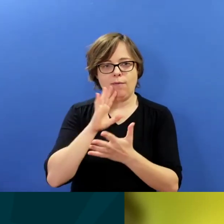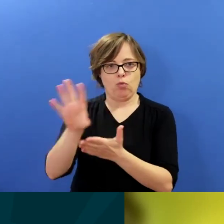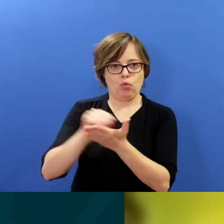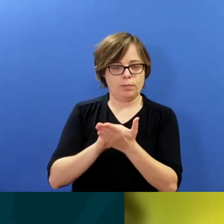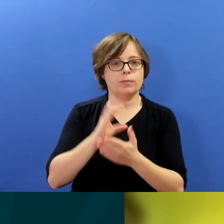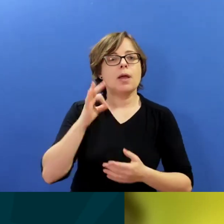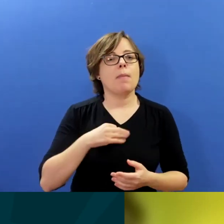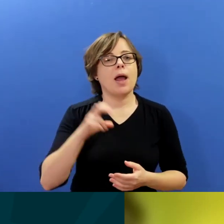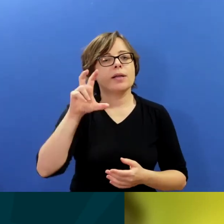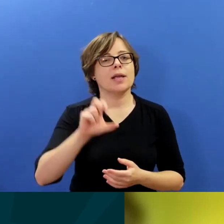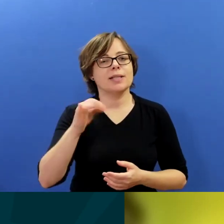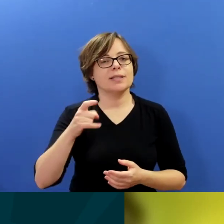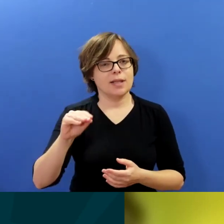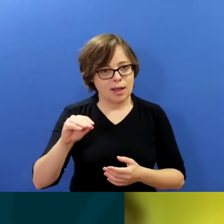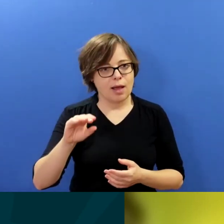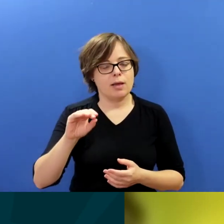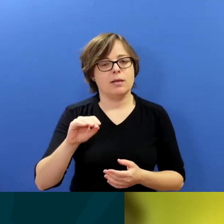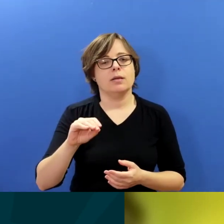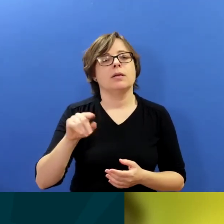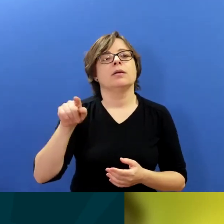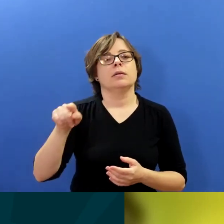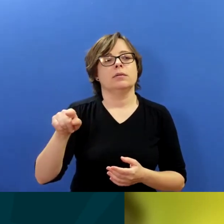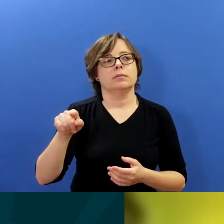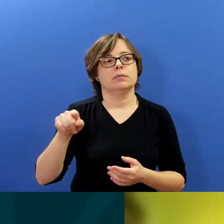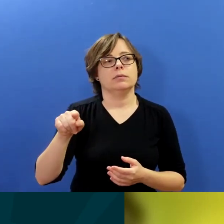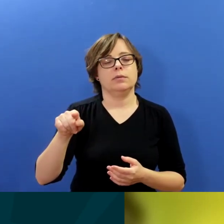your experiences into practice.